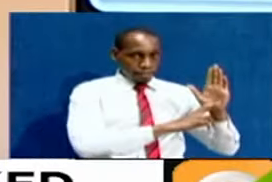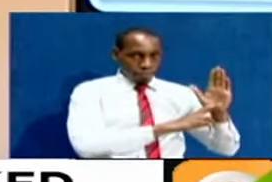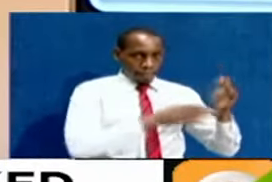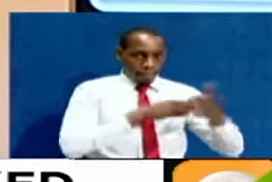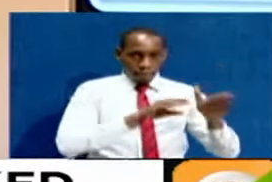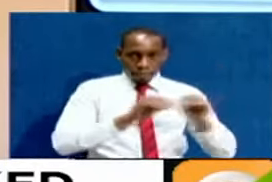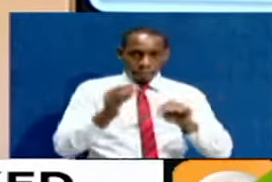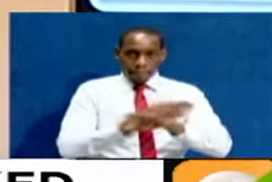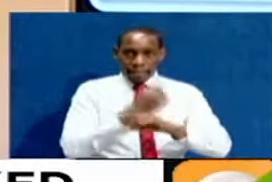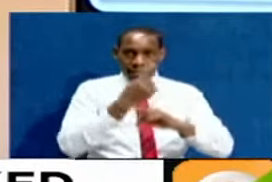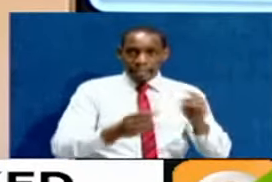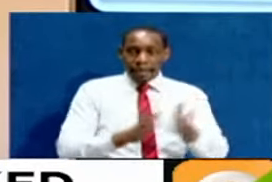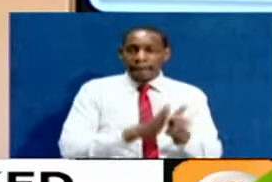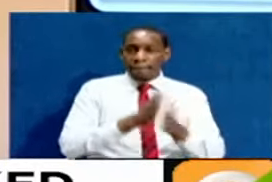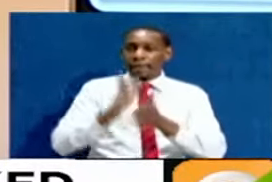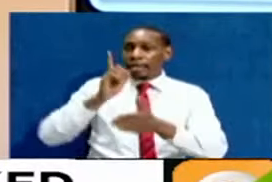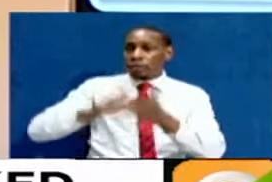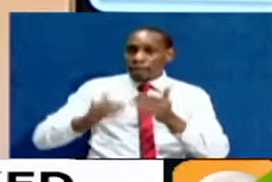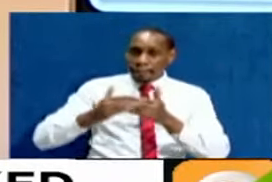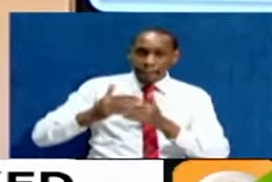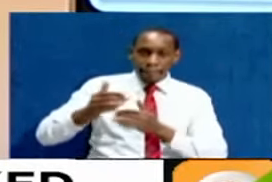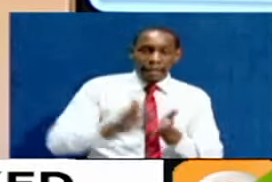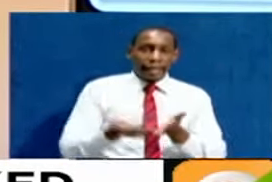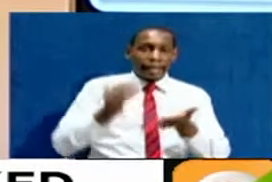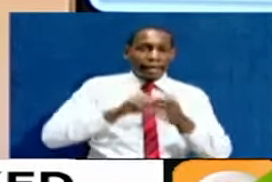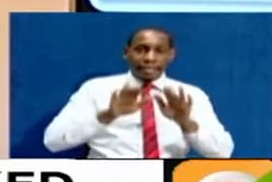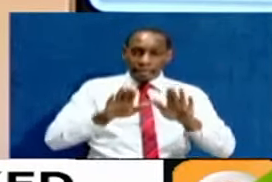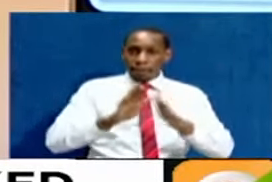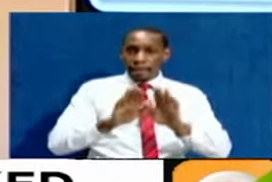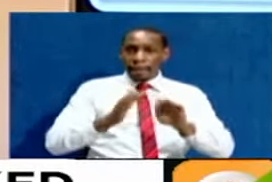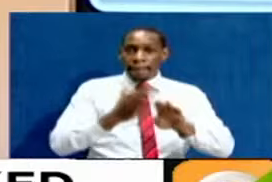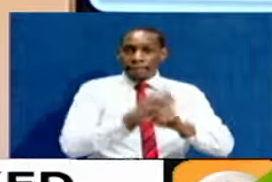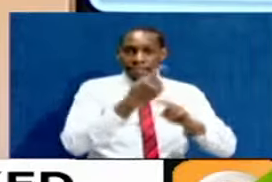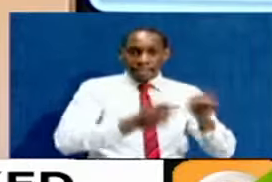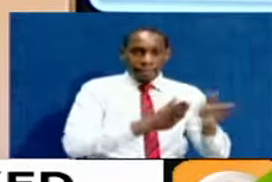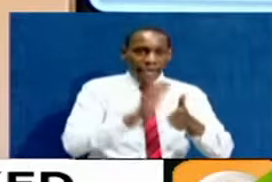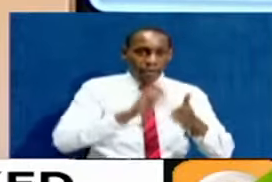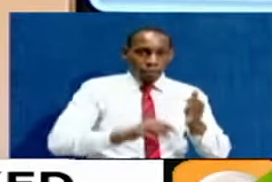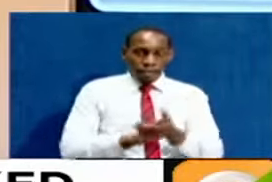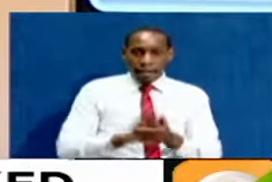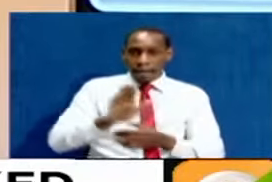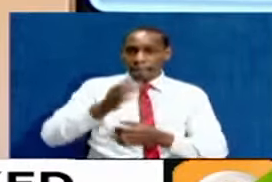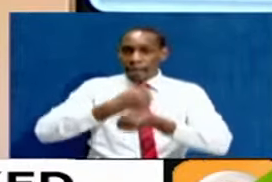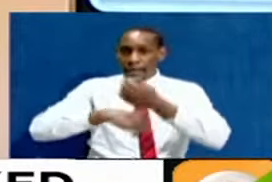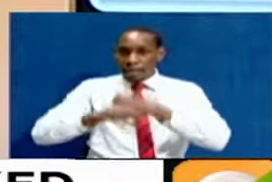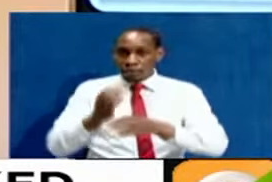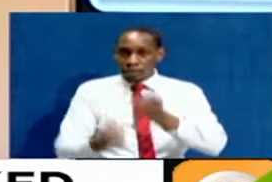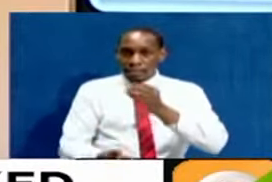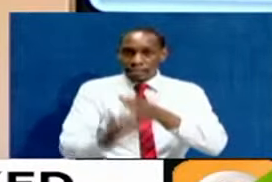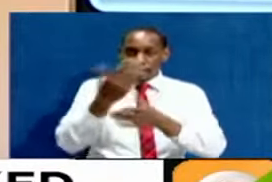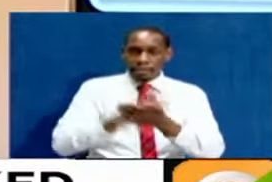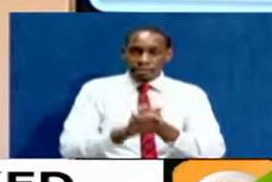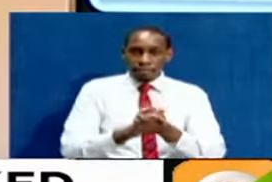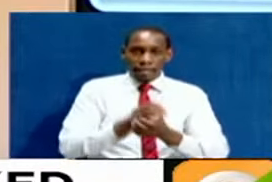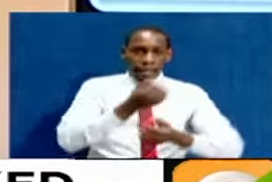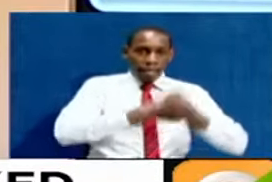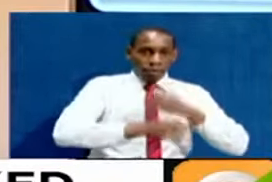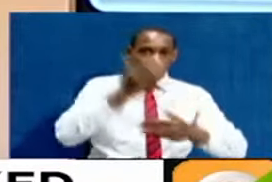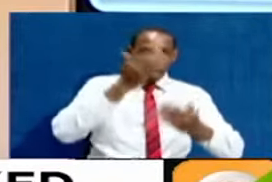year, what is the plan again this year? Last year, the plan was that what you do, you initiate a circuit breaker,